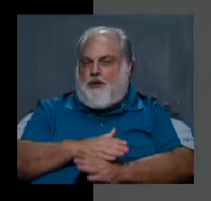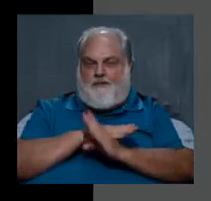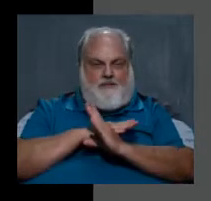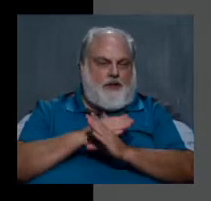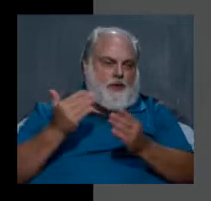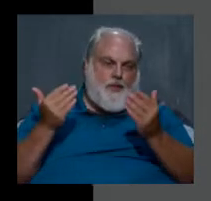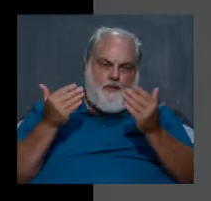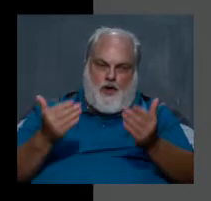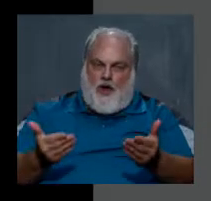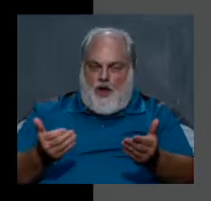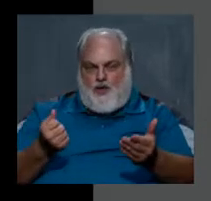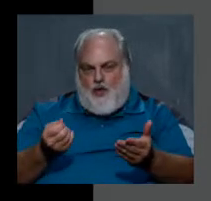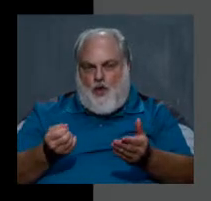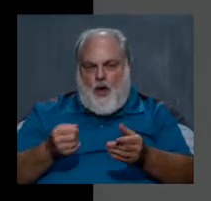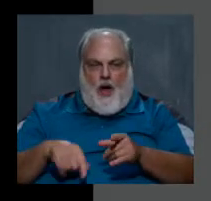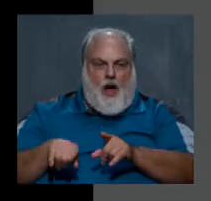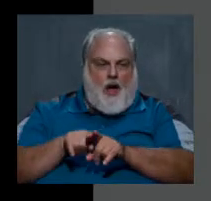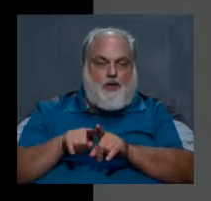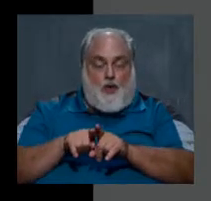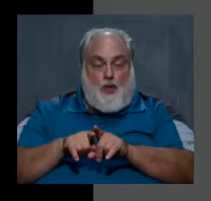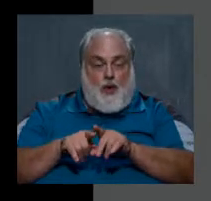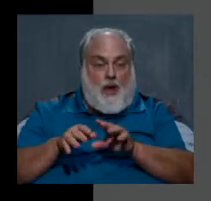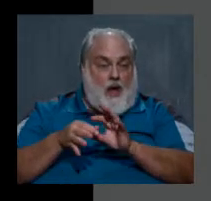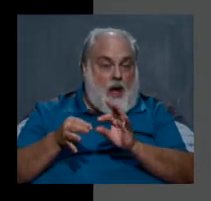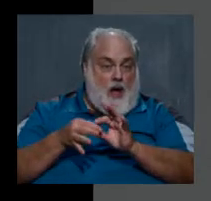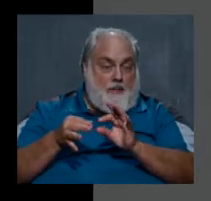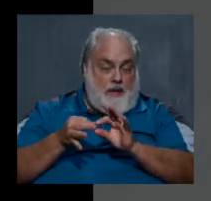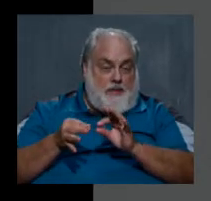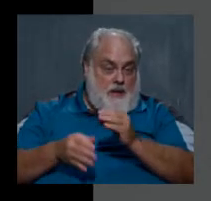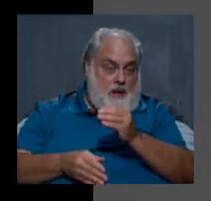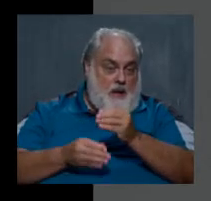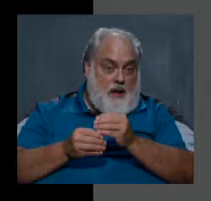moving forward. I will also say that if we don't